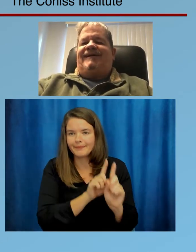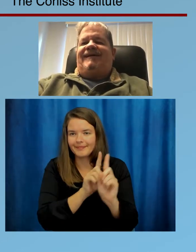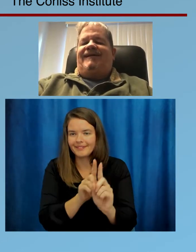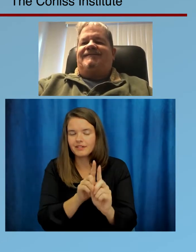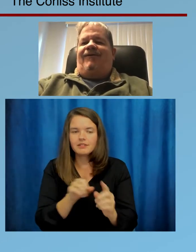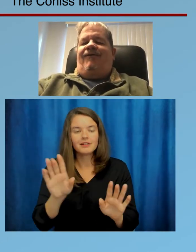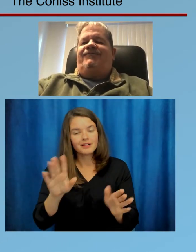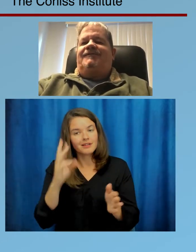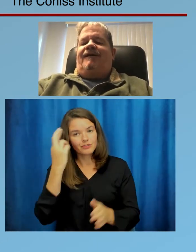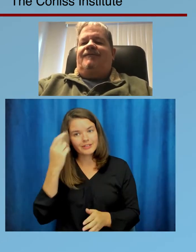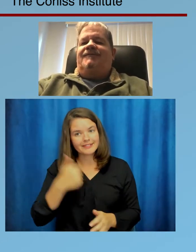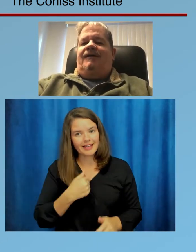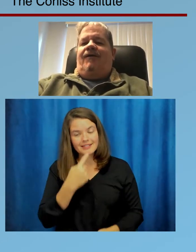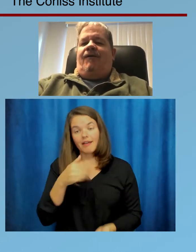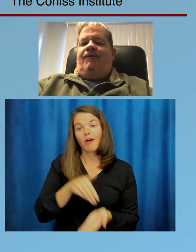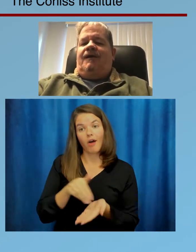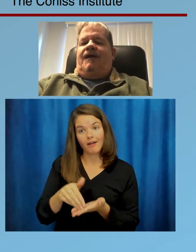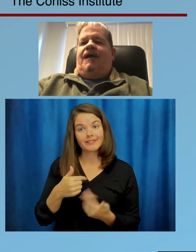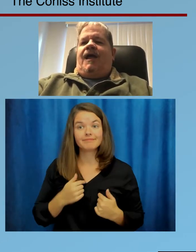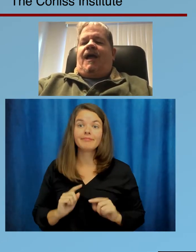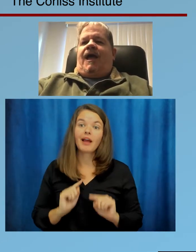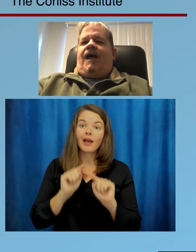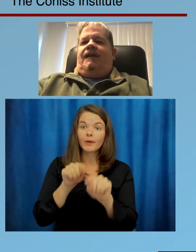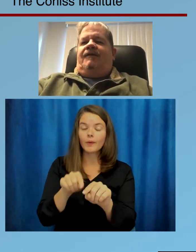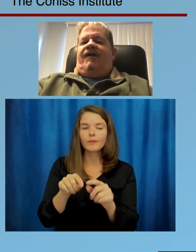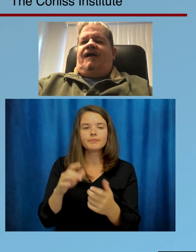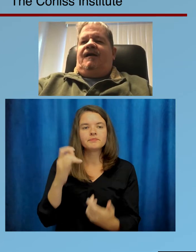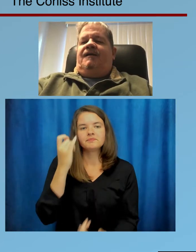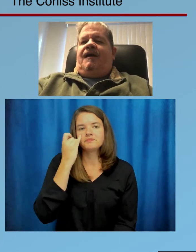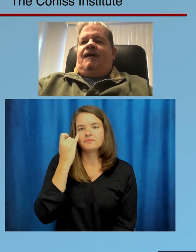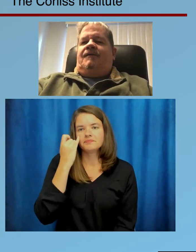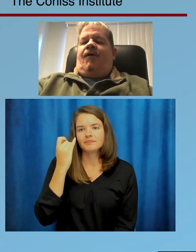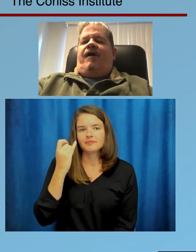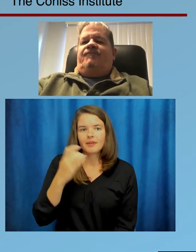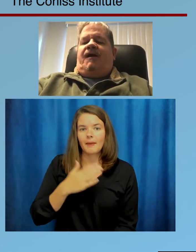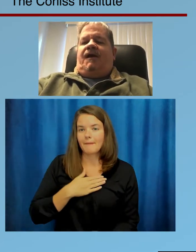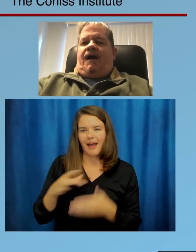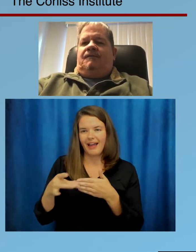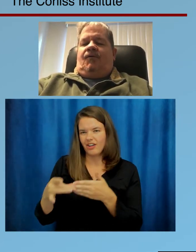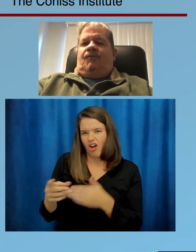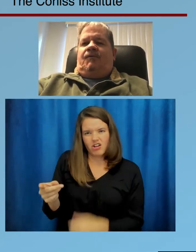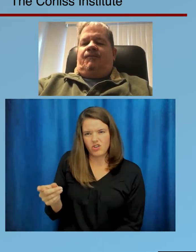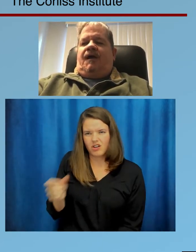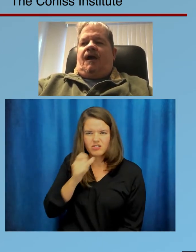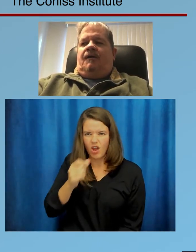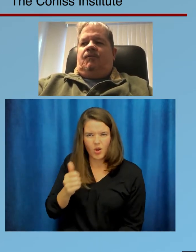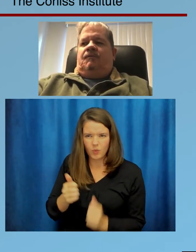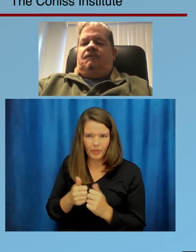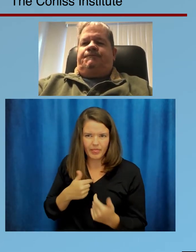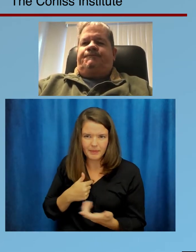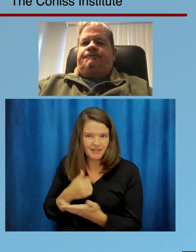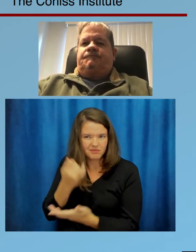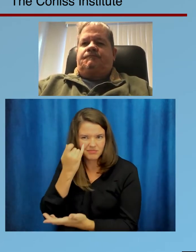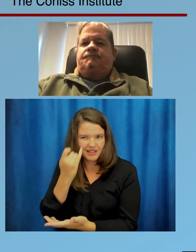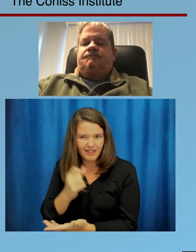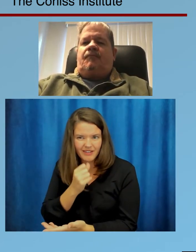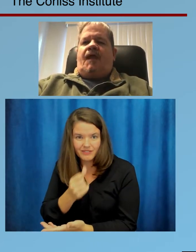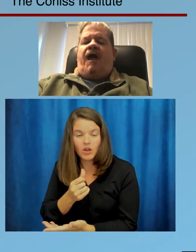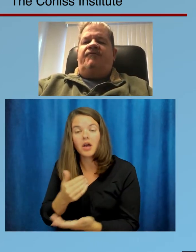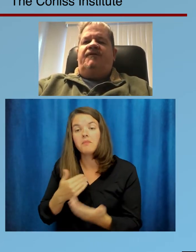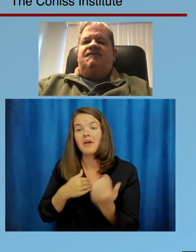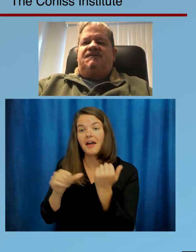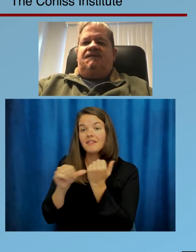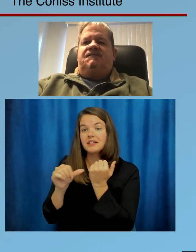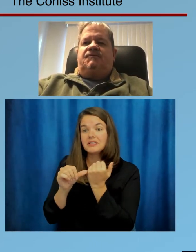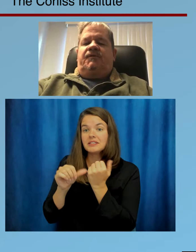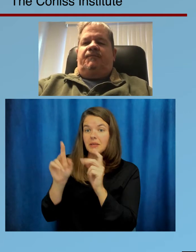reason I say that is oftentimes I go, and if I don't have my guide dog with me, I will